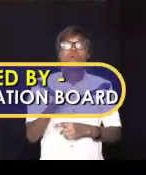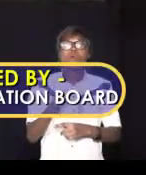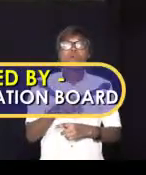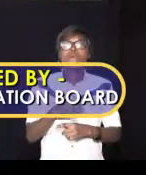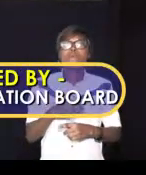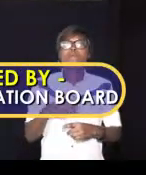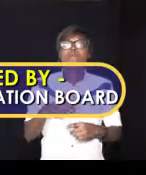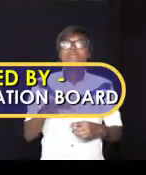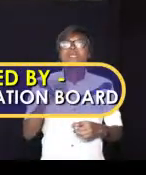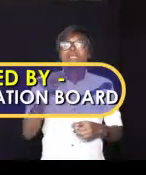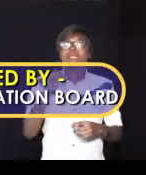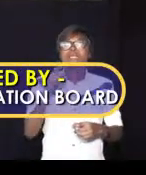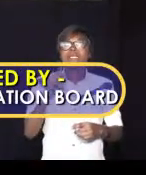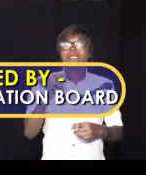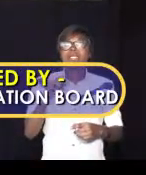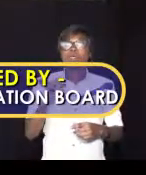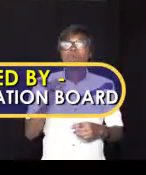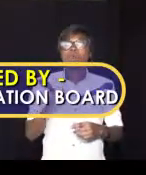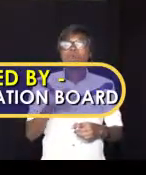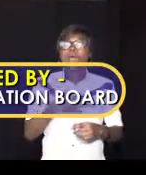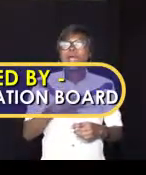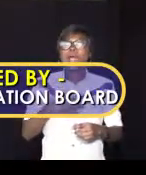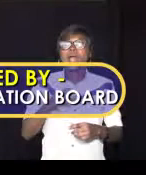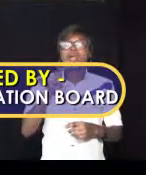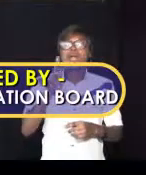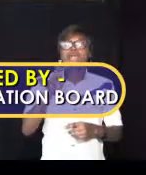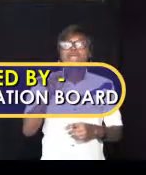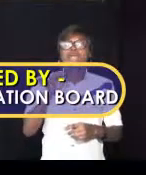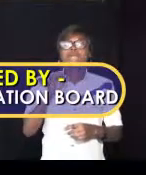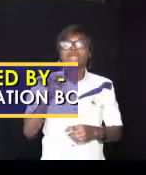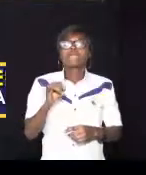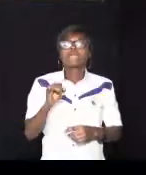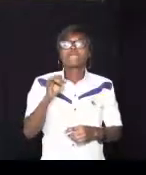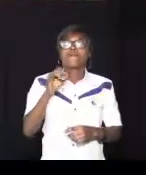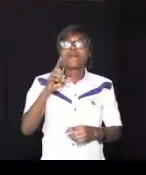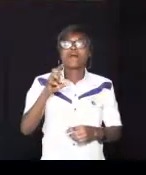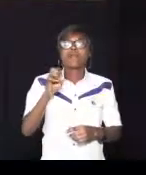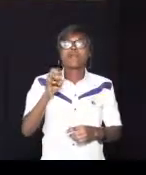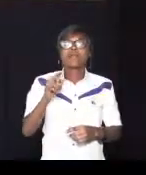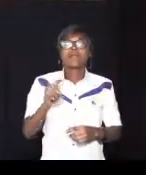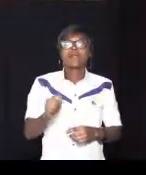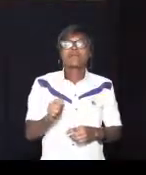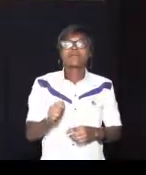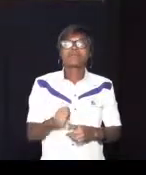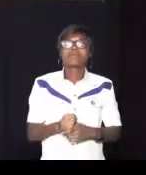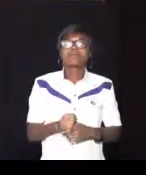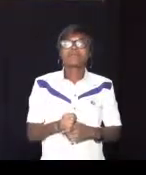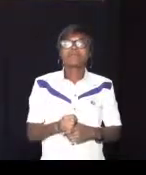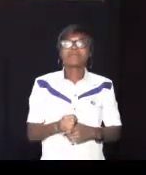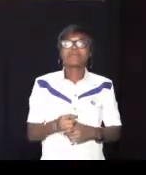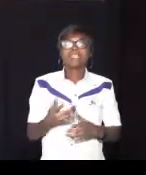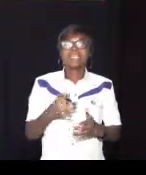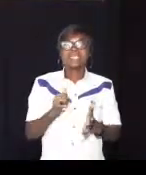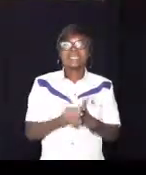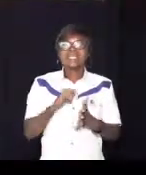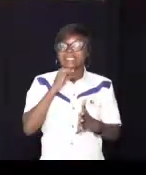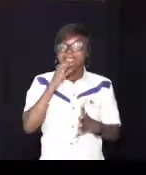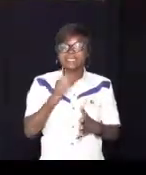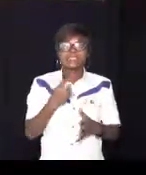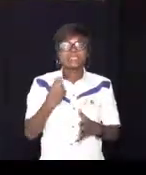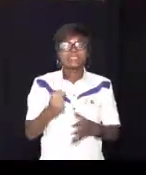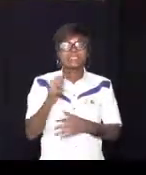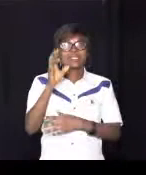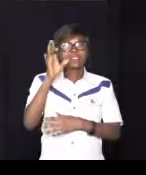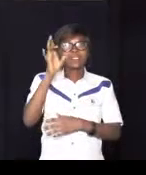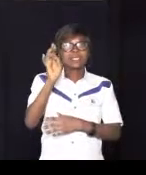blue, indigo, and violet. And that is Roy G. Biv, the color of the 7 colors